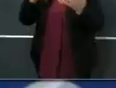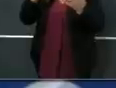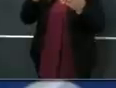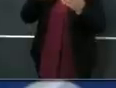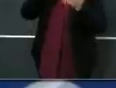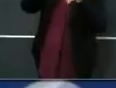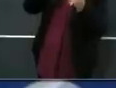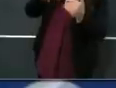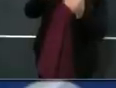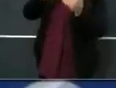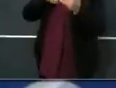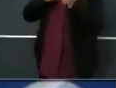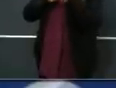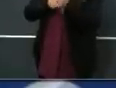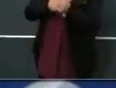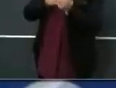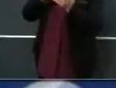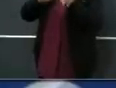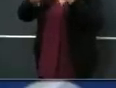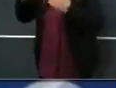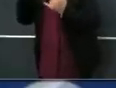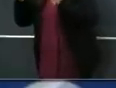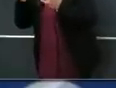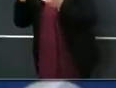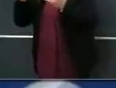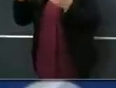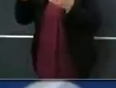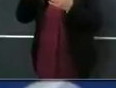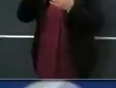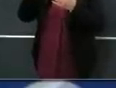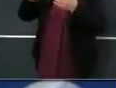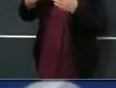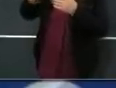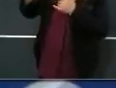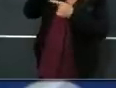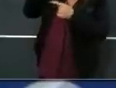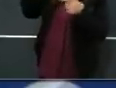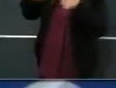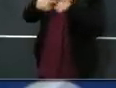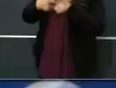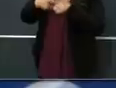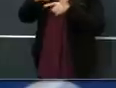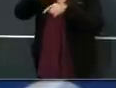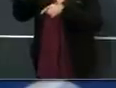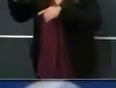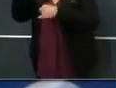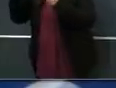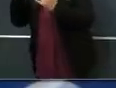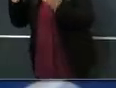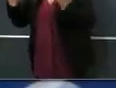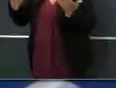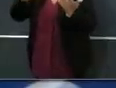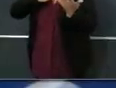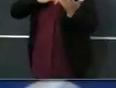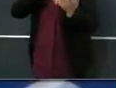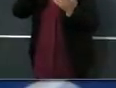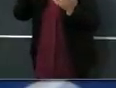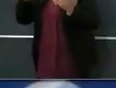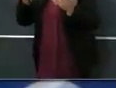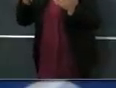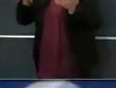talked about what we think conflicts with that. They pointed out things that didn't conflict with that, and we found those